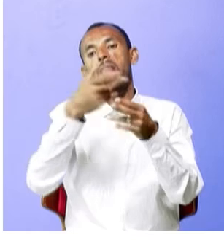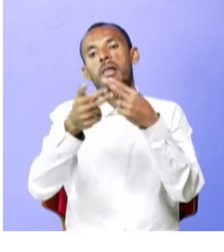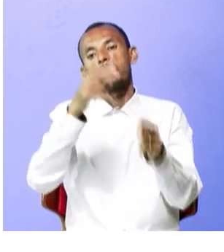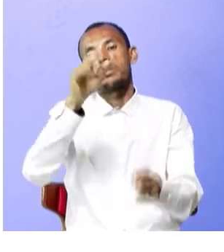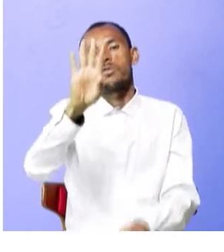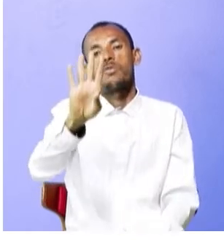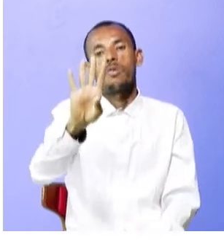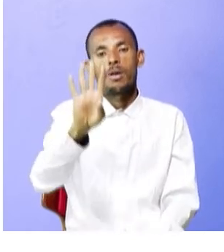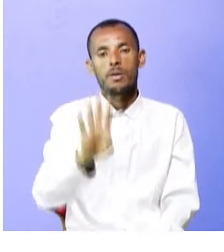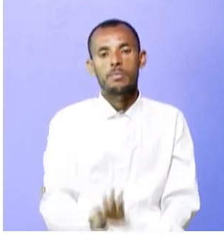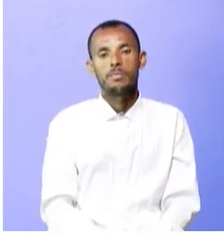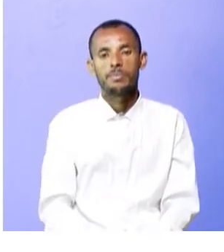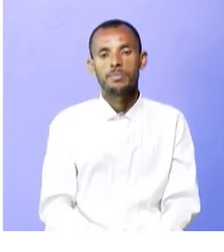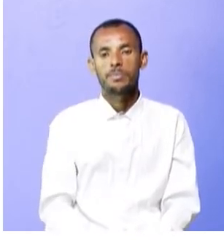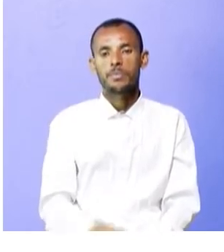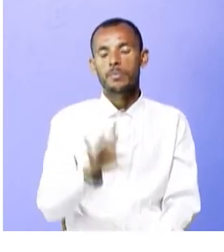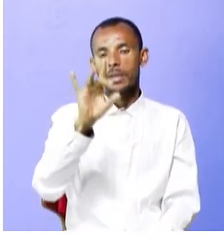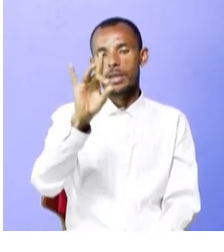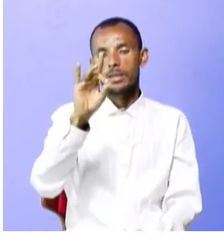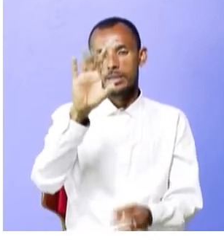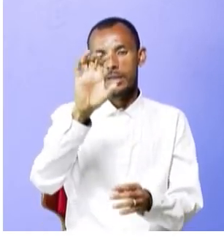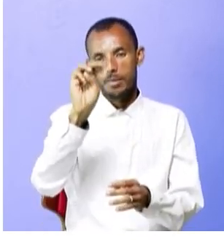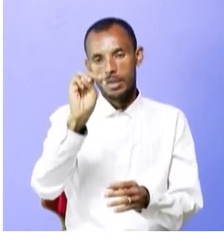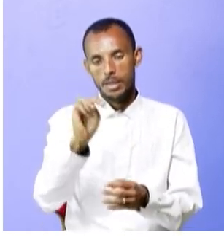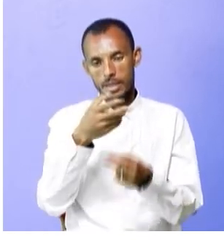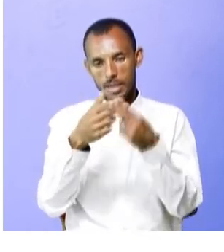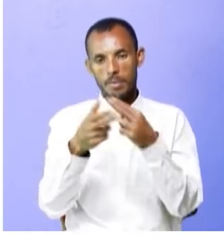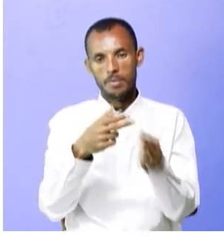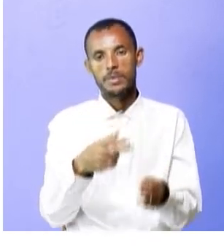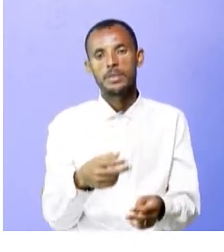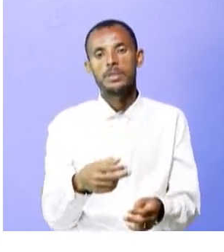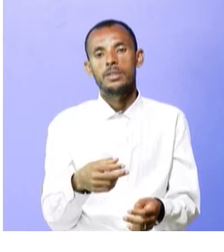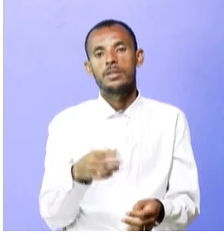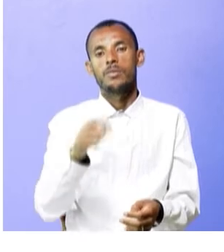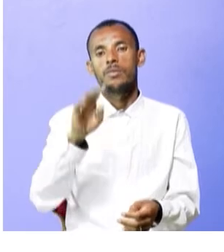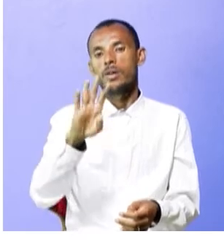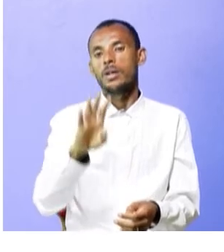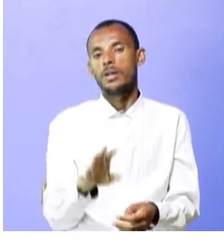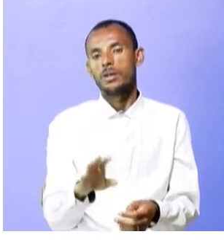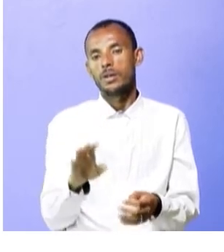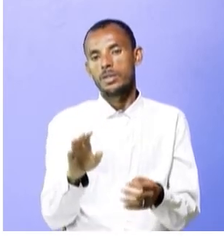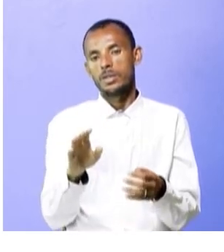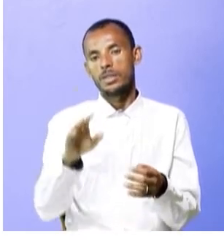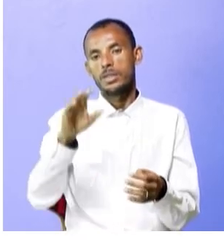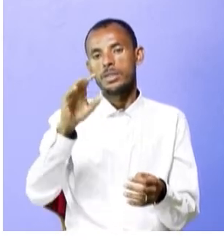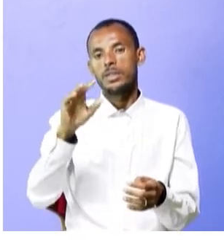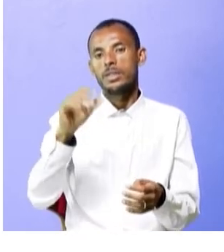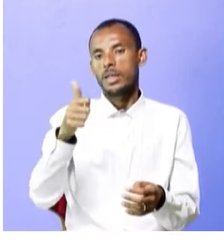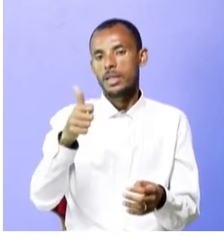plus 8 centimeter plus 8 centimeter times the slant height, which is 10